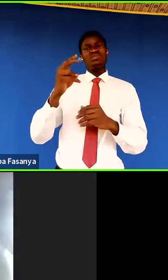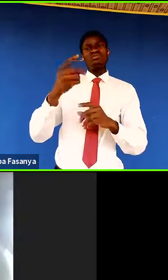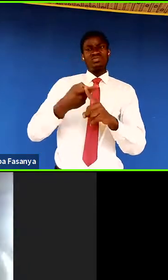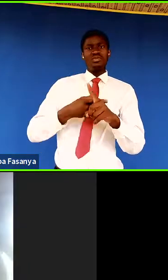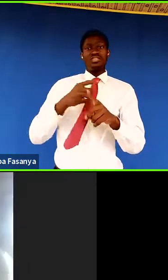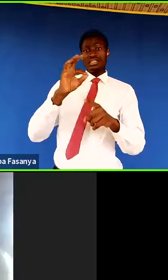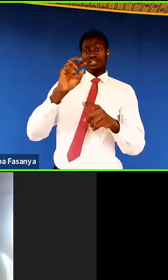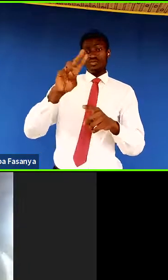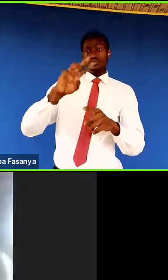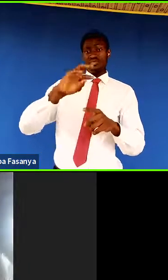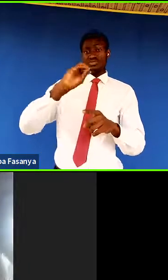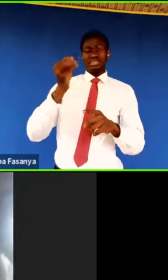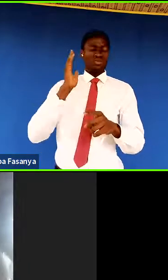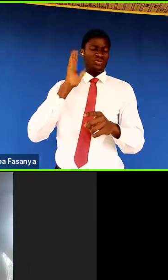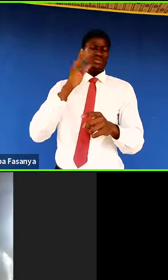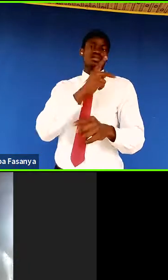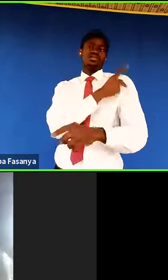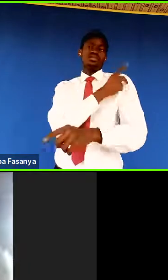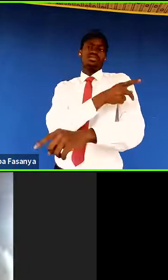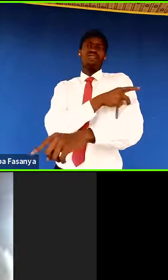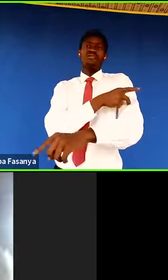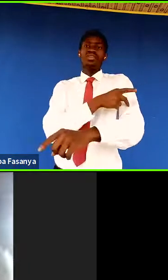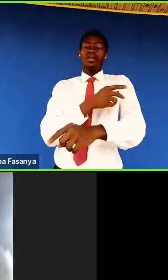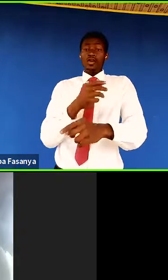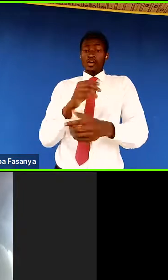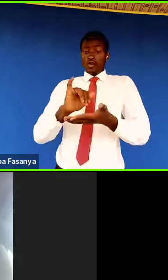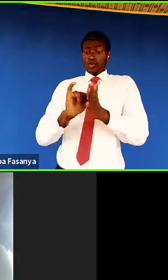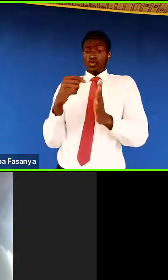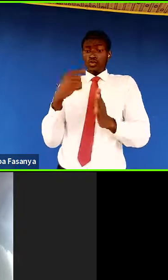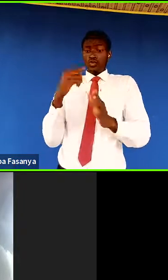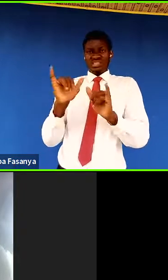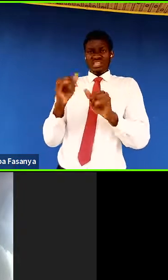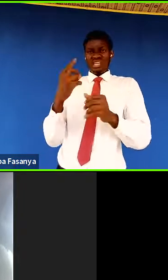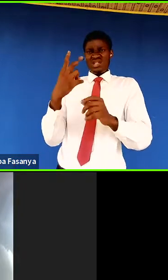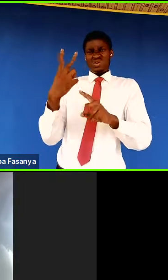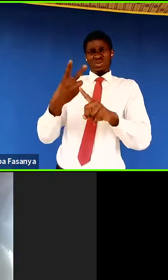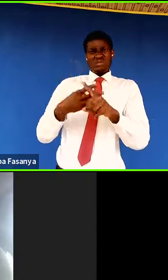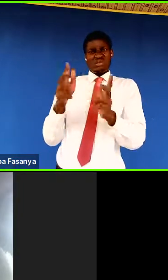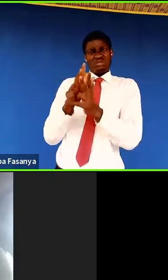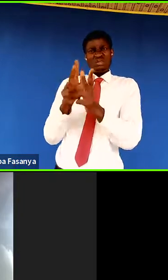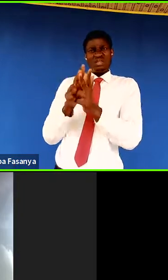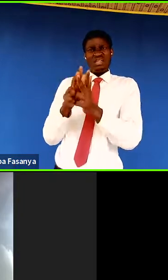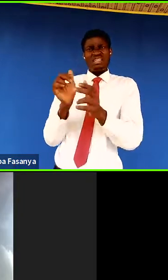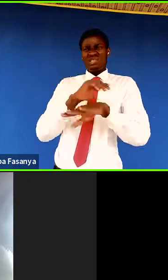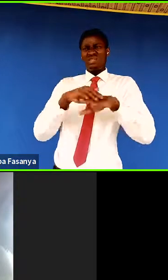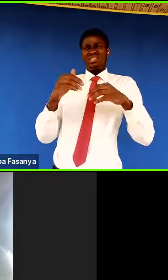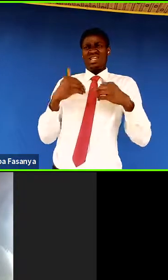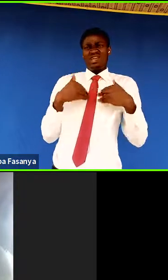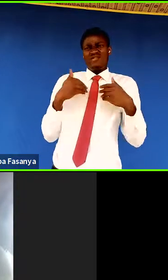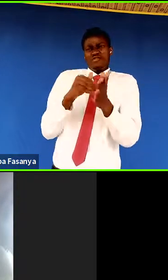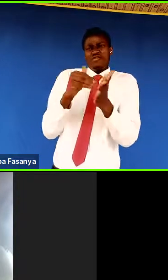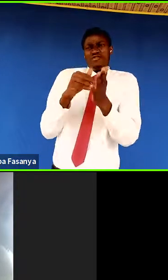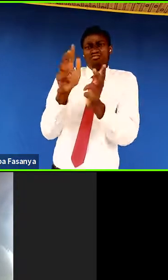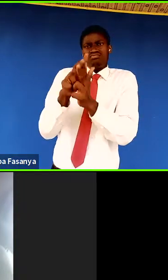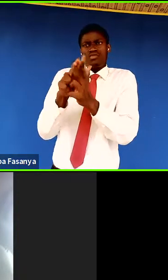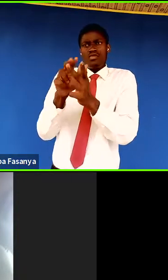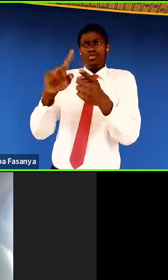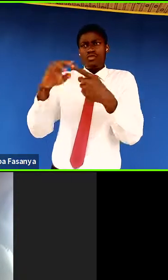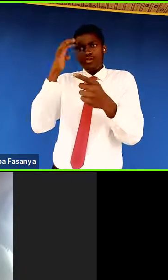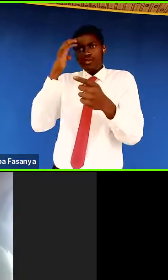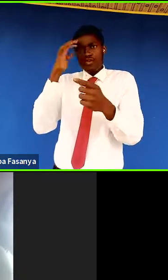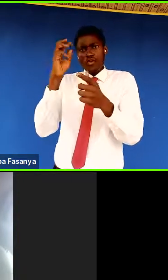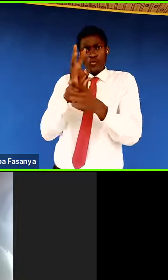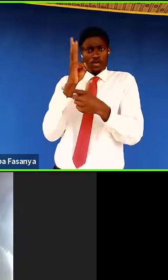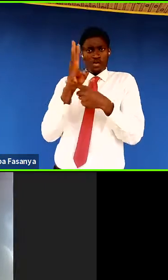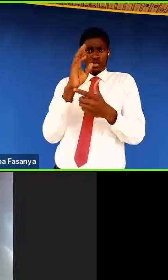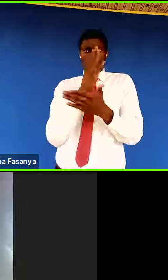the frequency of having sex is not even high enough to say, is there something really wrong? Okay,